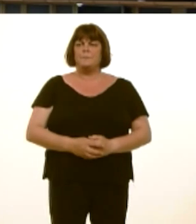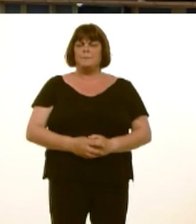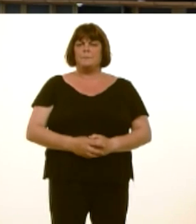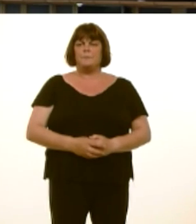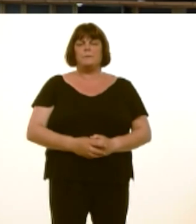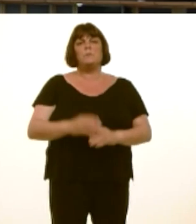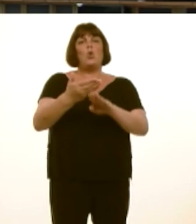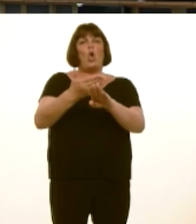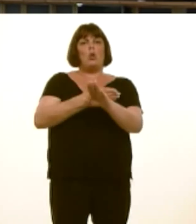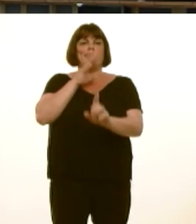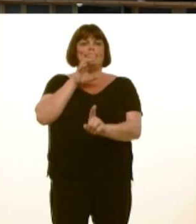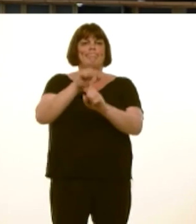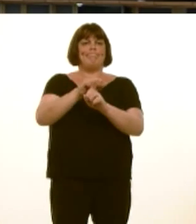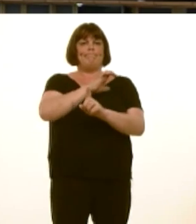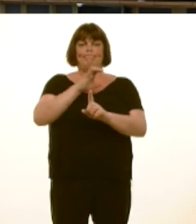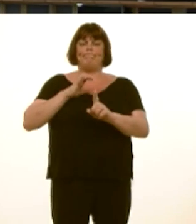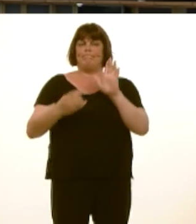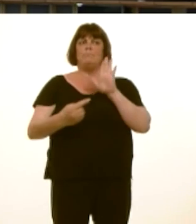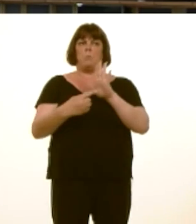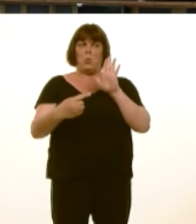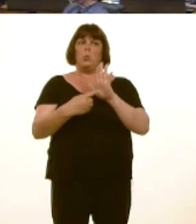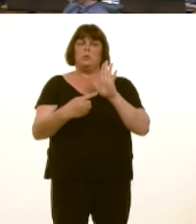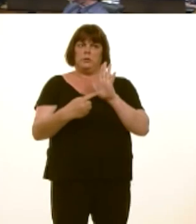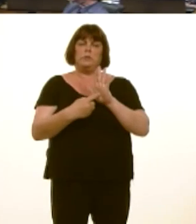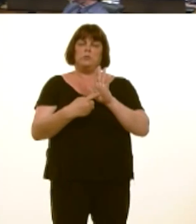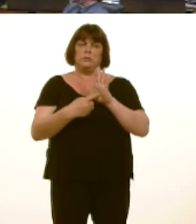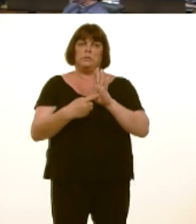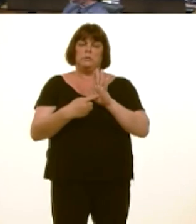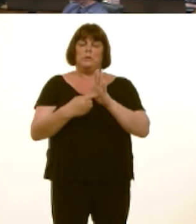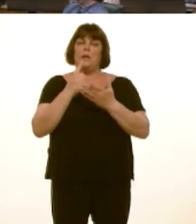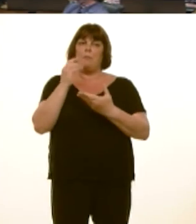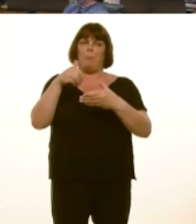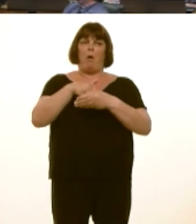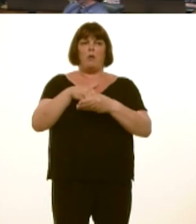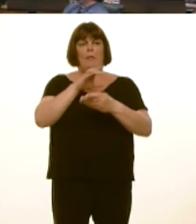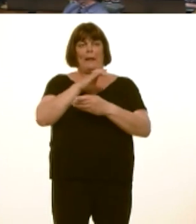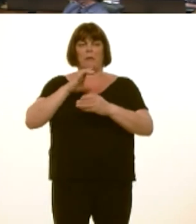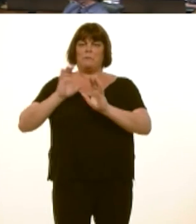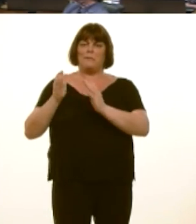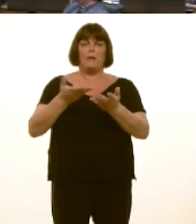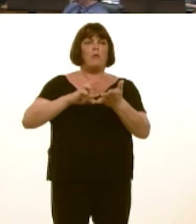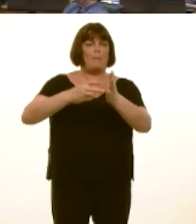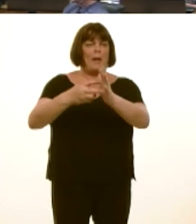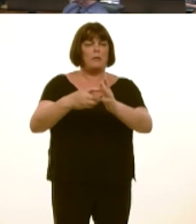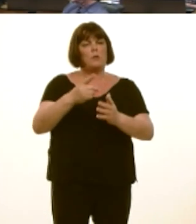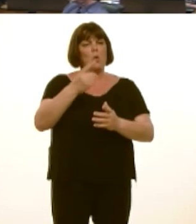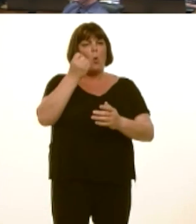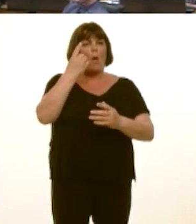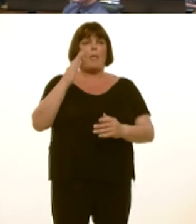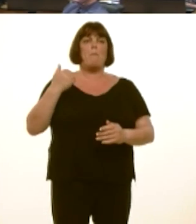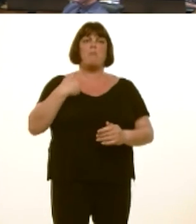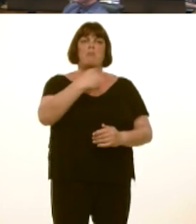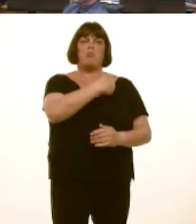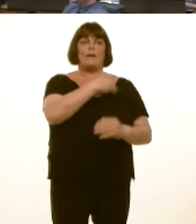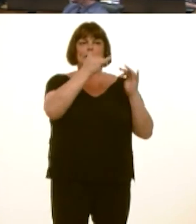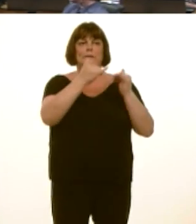Early detection is a very important part of the cancer delivery plan. Is the First Minister aware that Breast Test Wales has